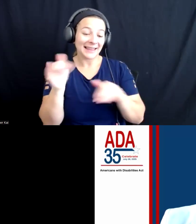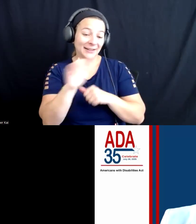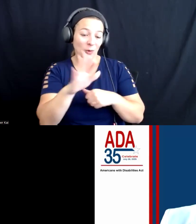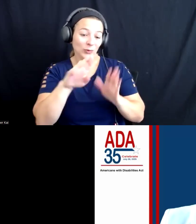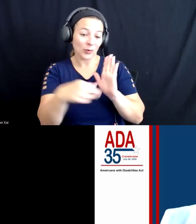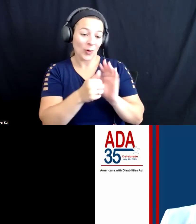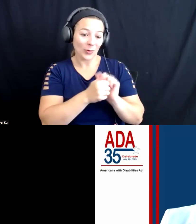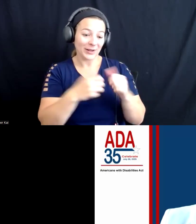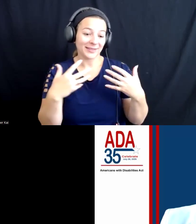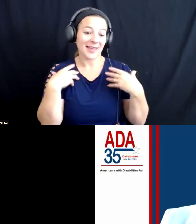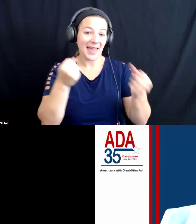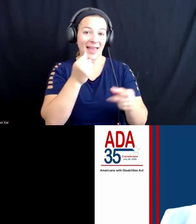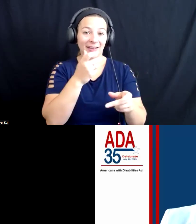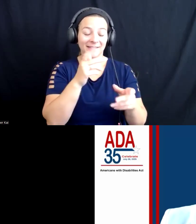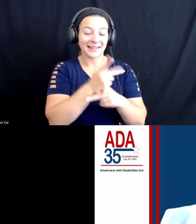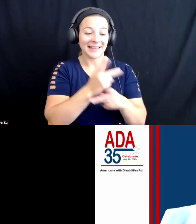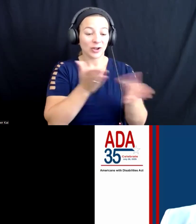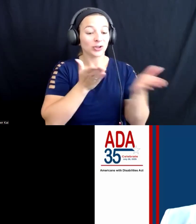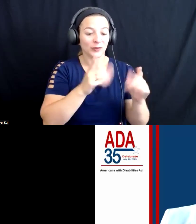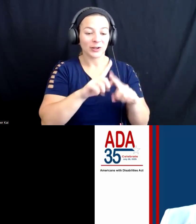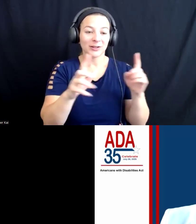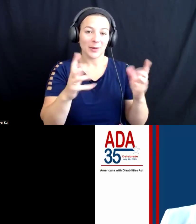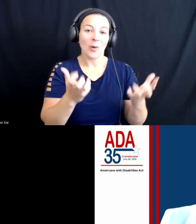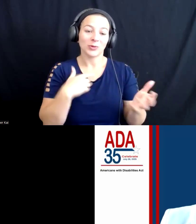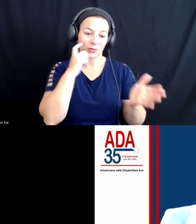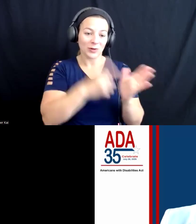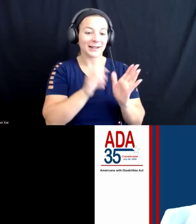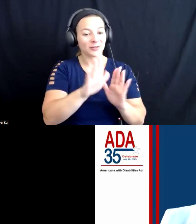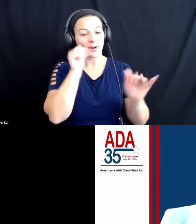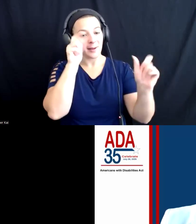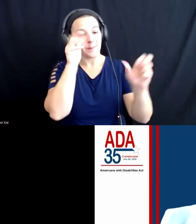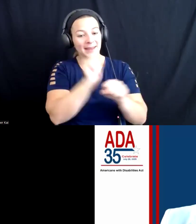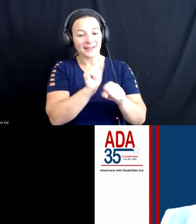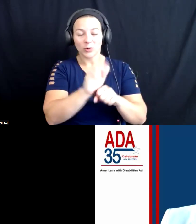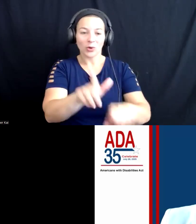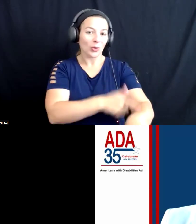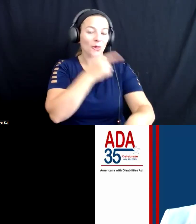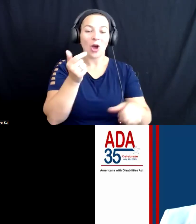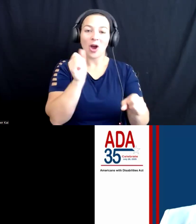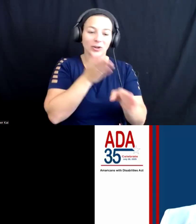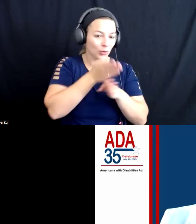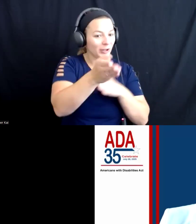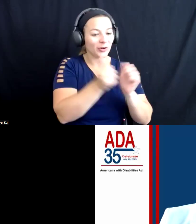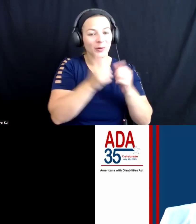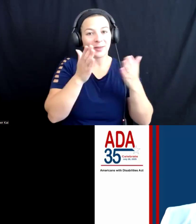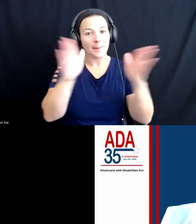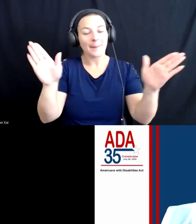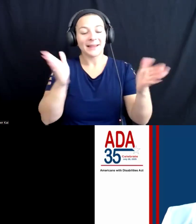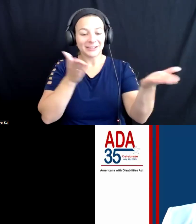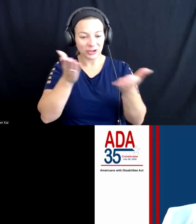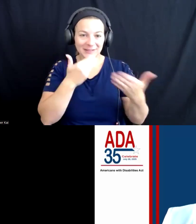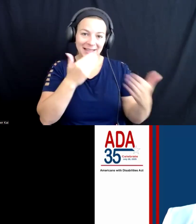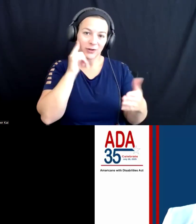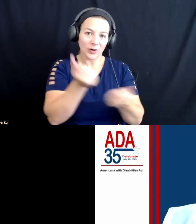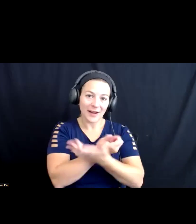but just want to recognize the tremendous work you've led and your long career in public service. So thank you for everything. At this